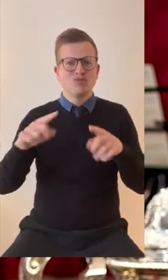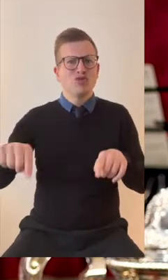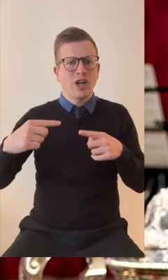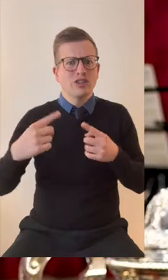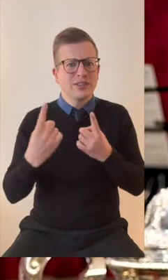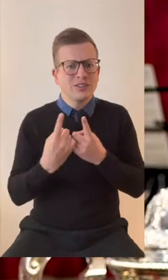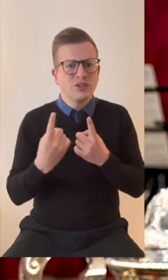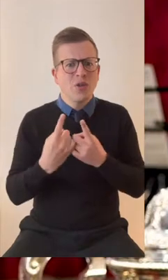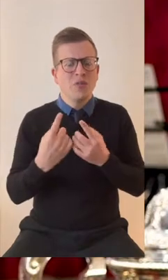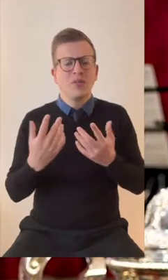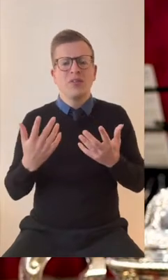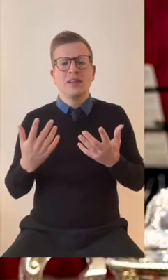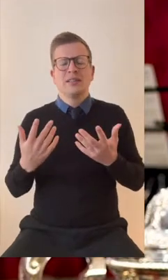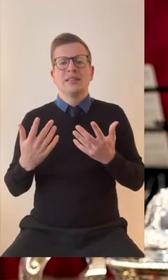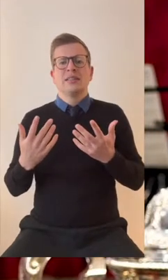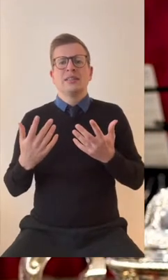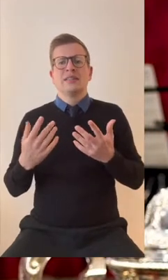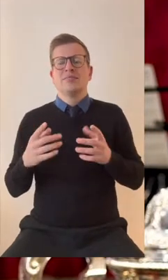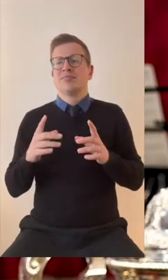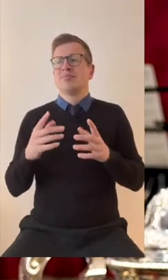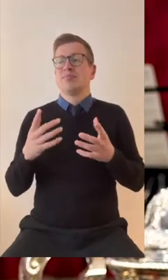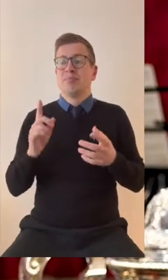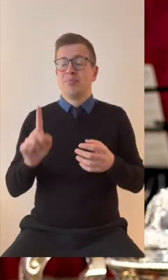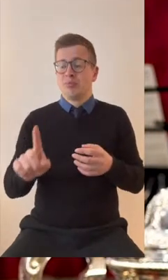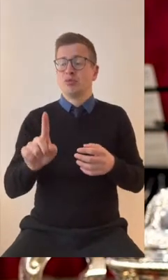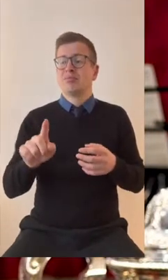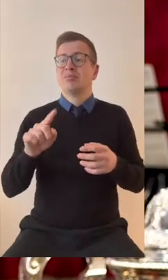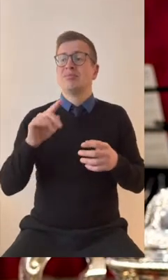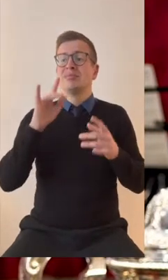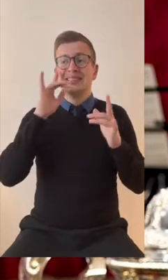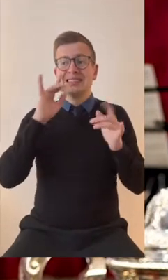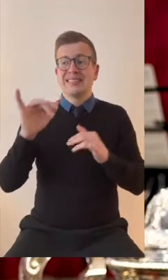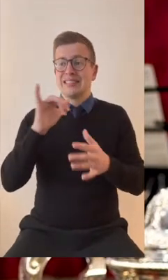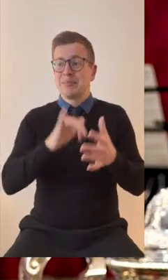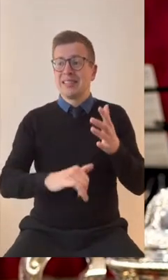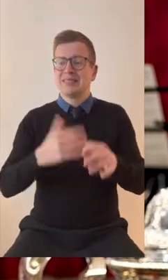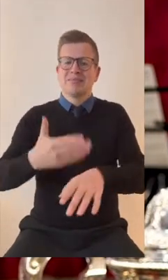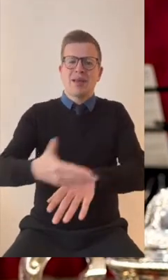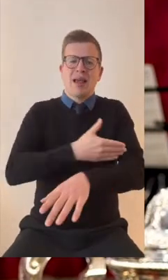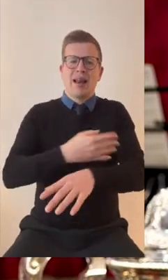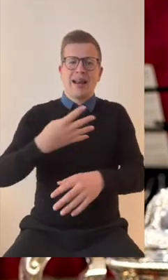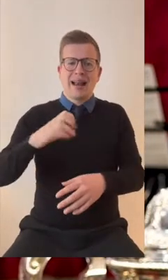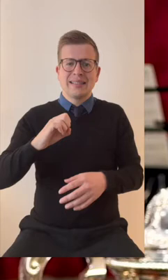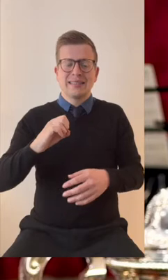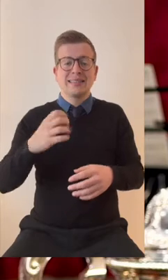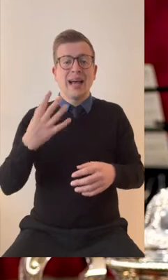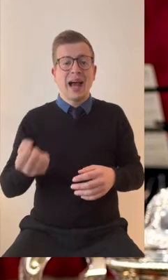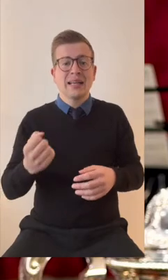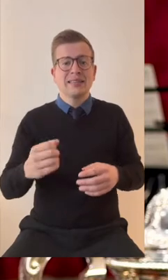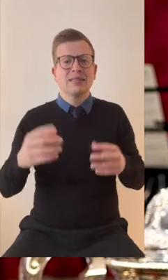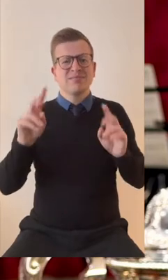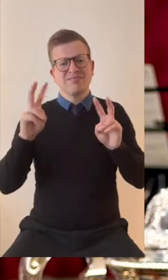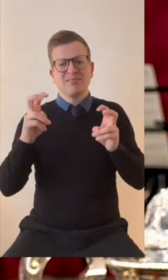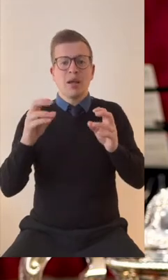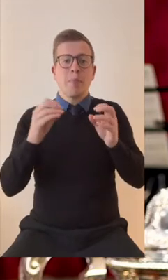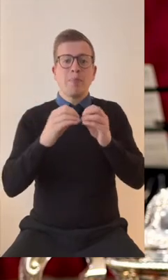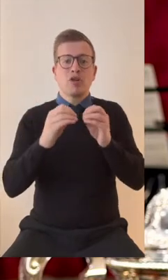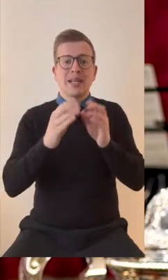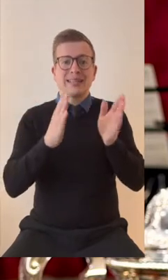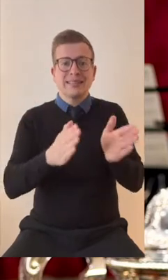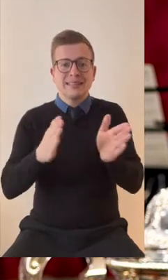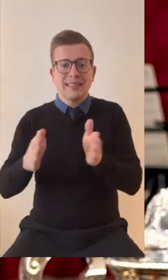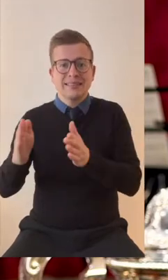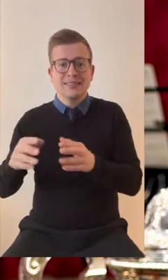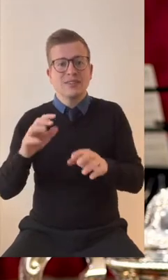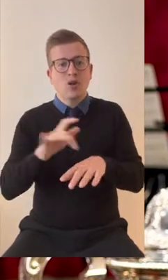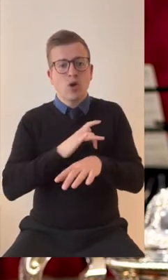stuff. And in terms of test pieces, I mean, we did in the early 90s those Britannia season concerts for a